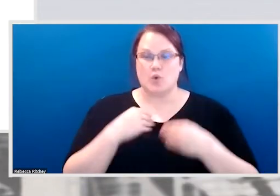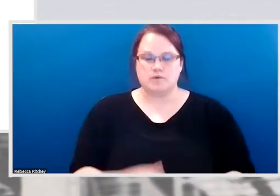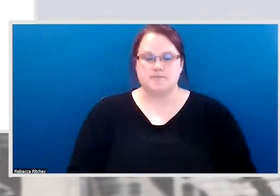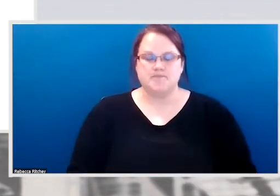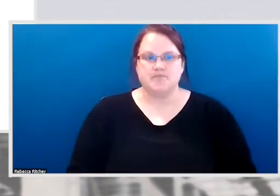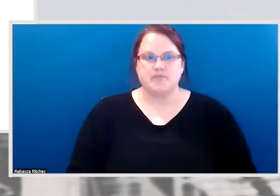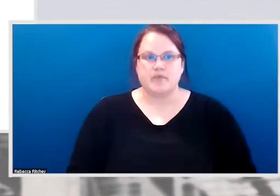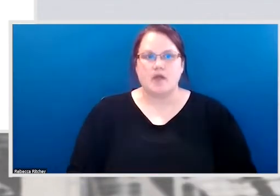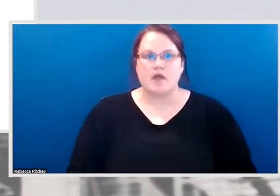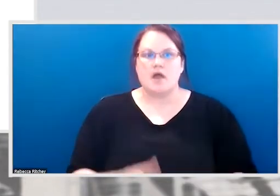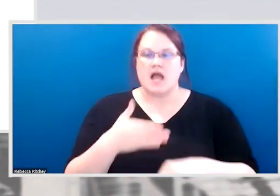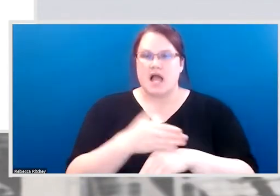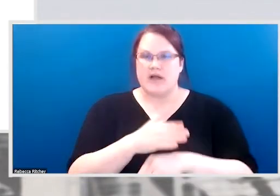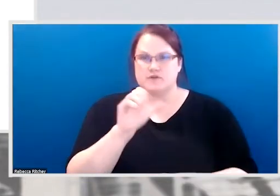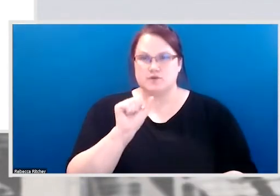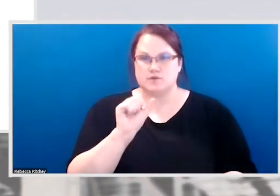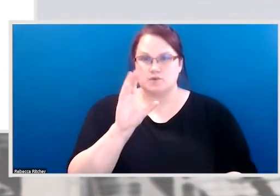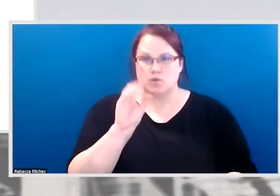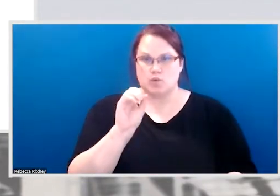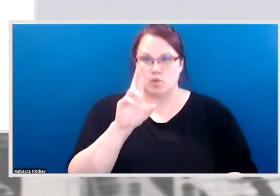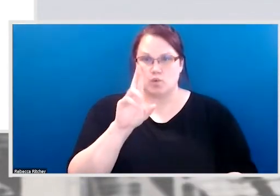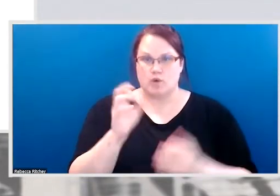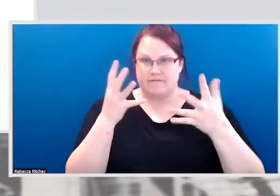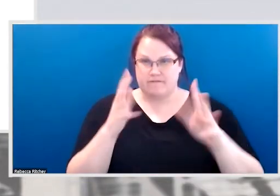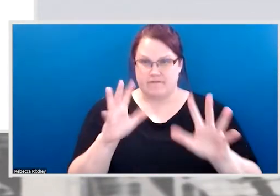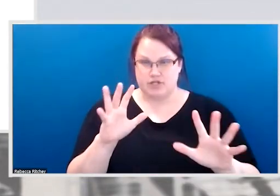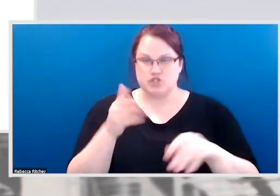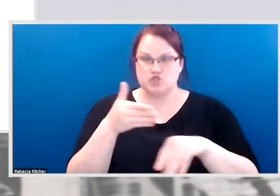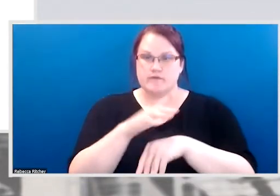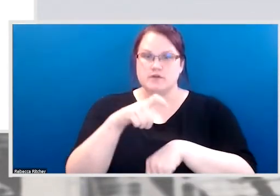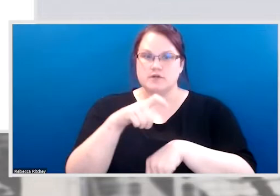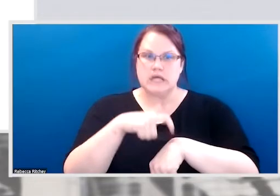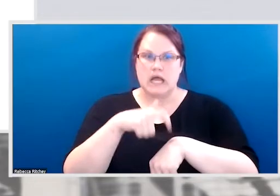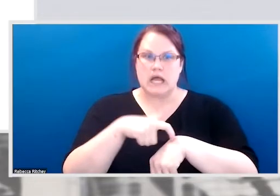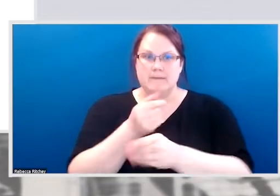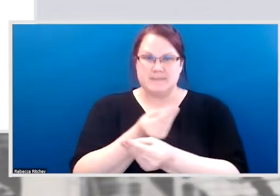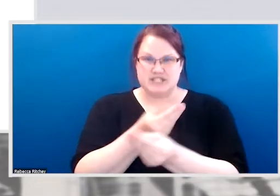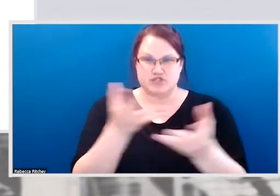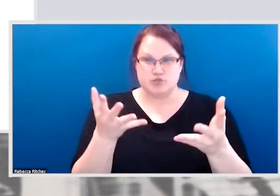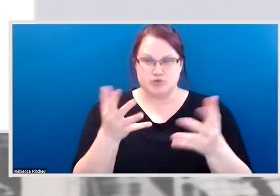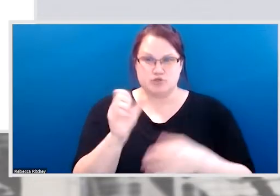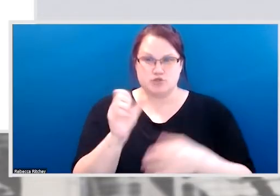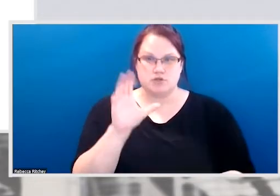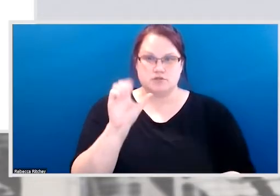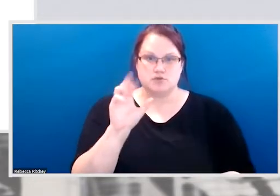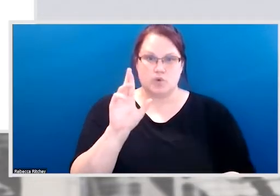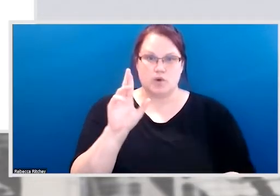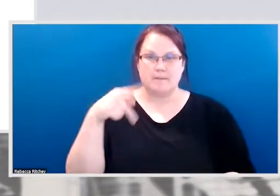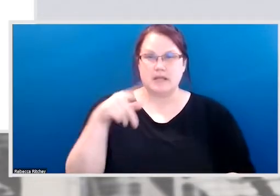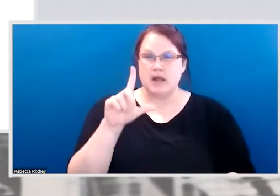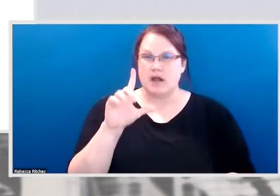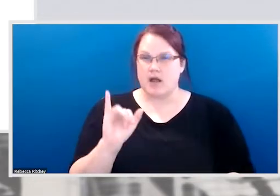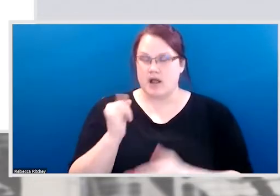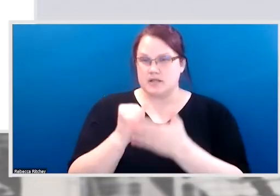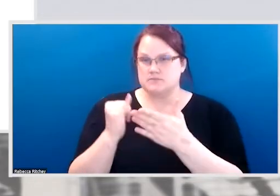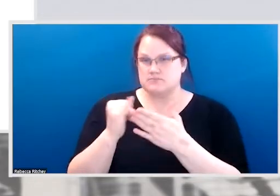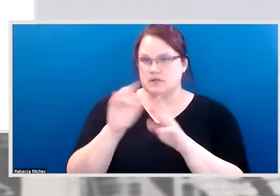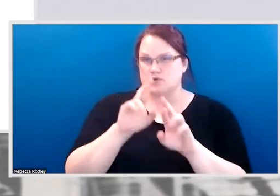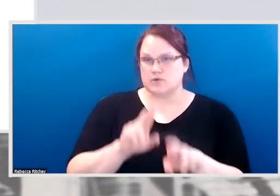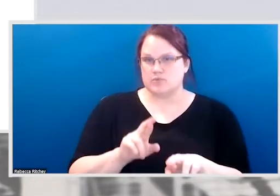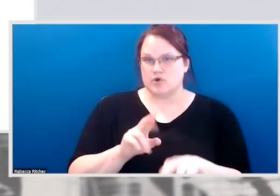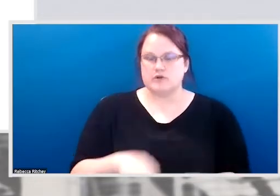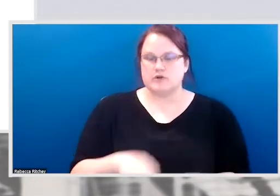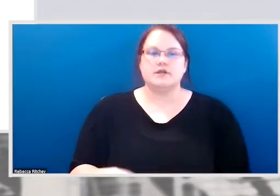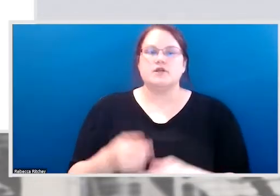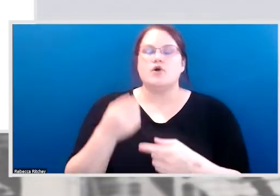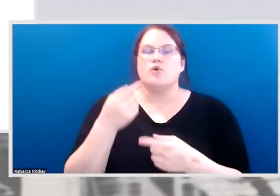So after scoring these structures for a period of time, here's the distribution of scores that PLI inspectors have recorded of condemned